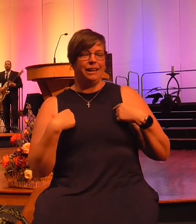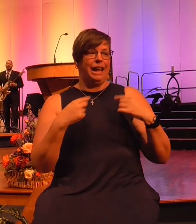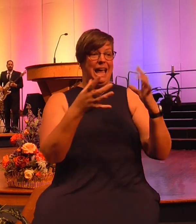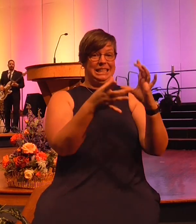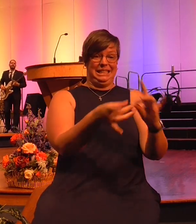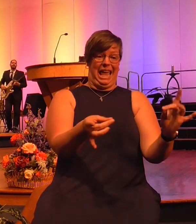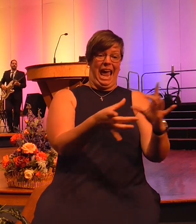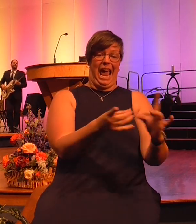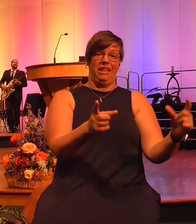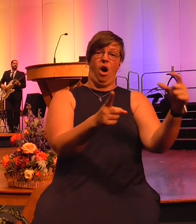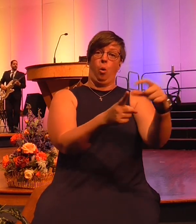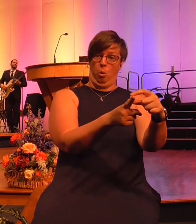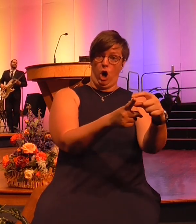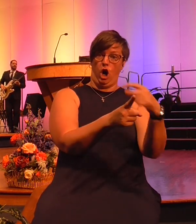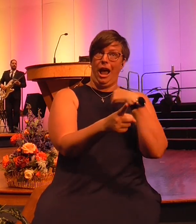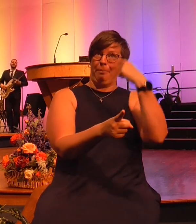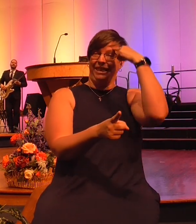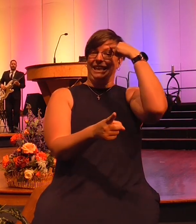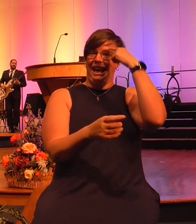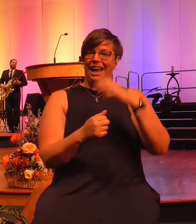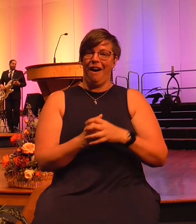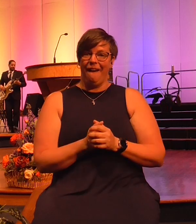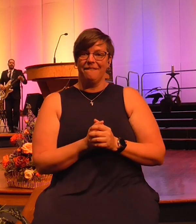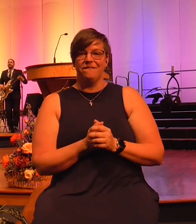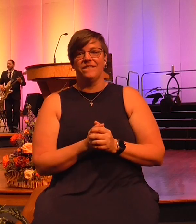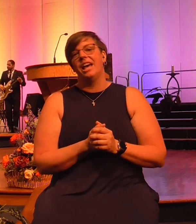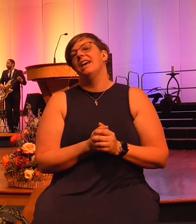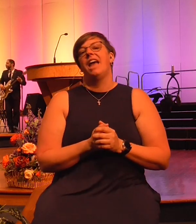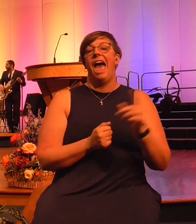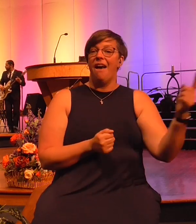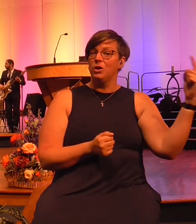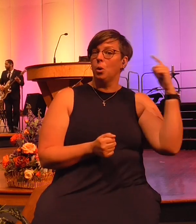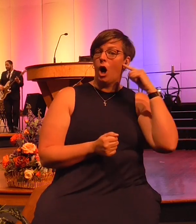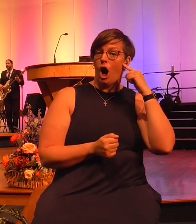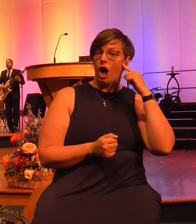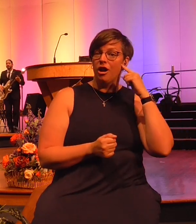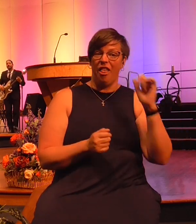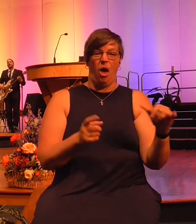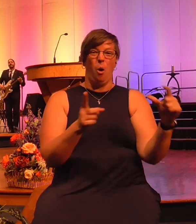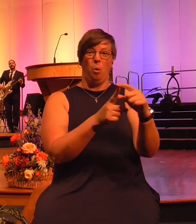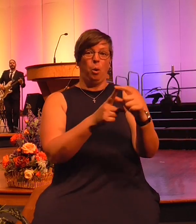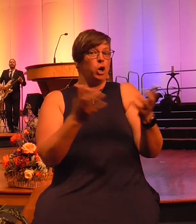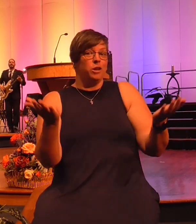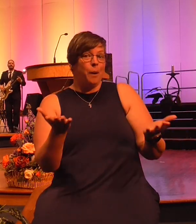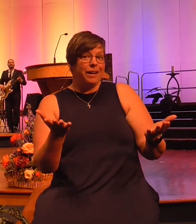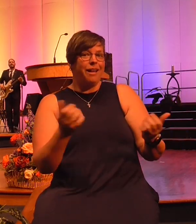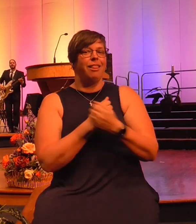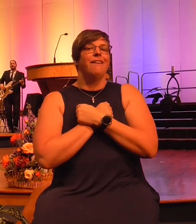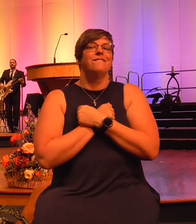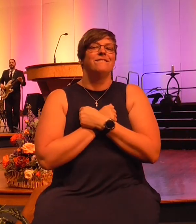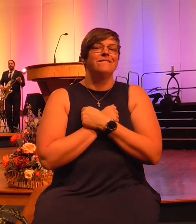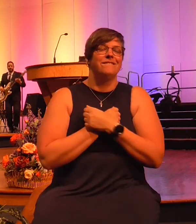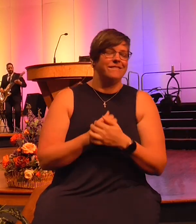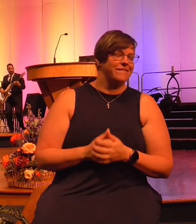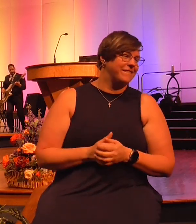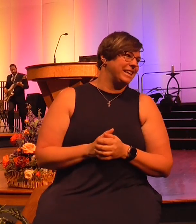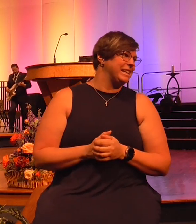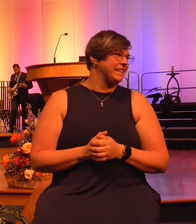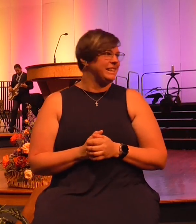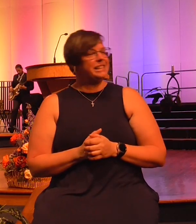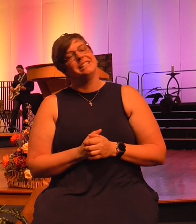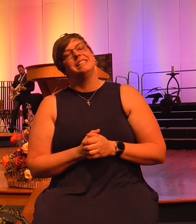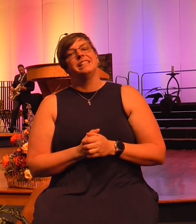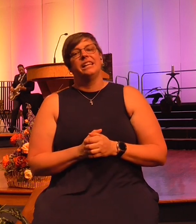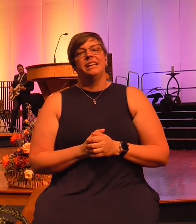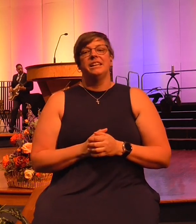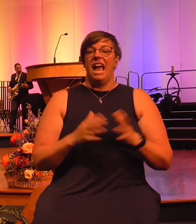Say the word I'm thinking of. Have you heard the word is